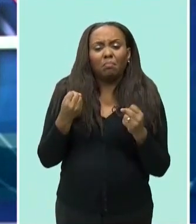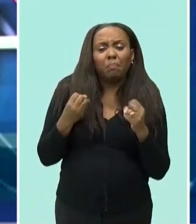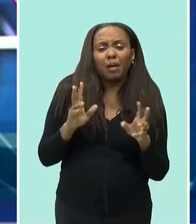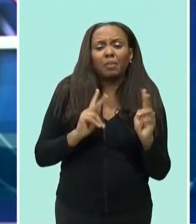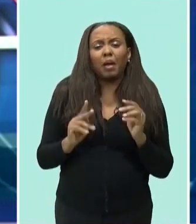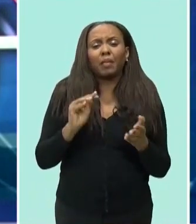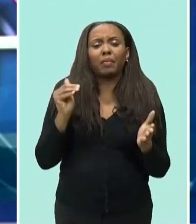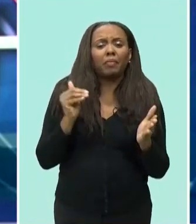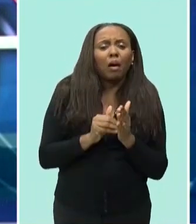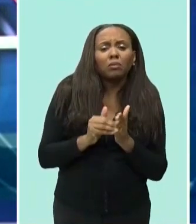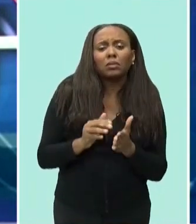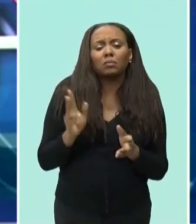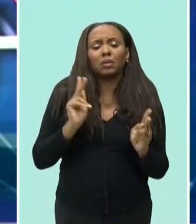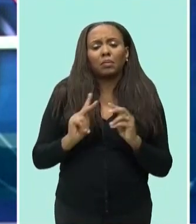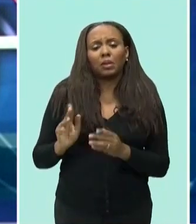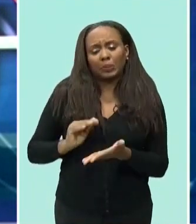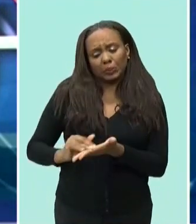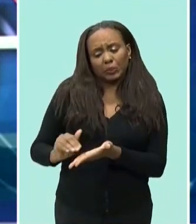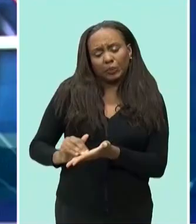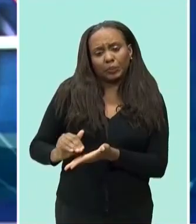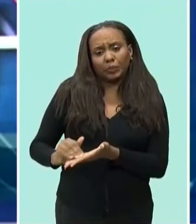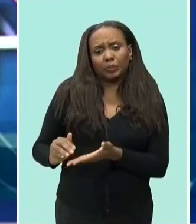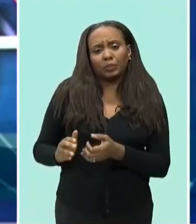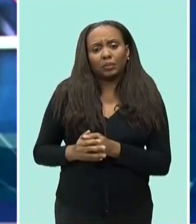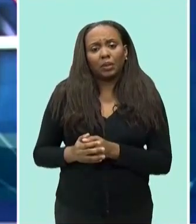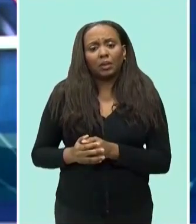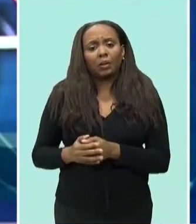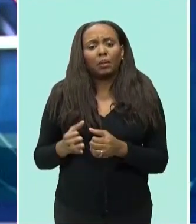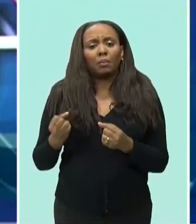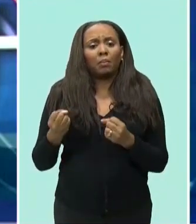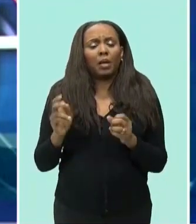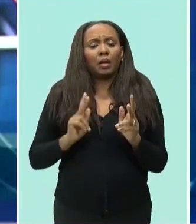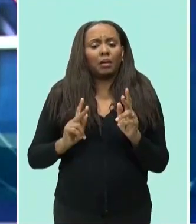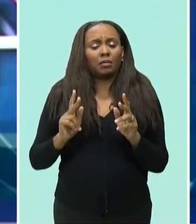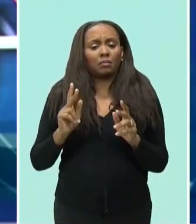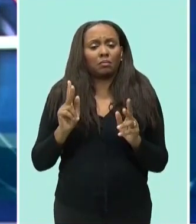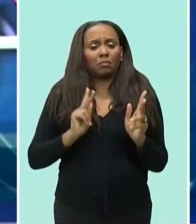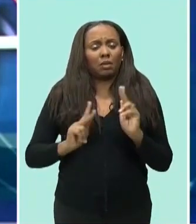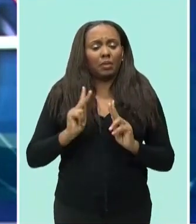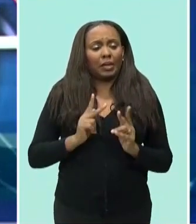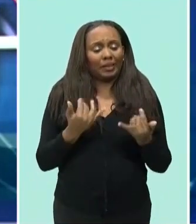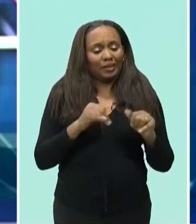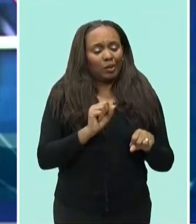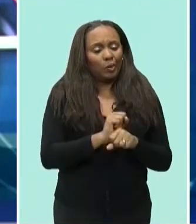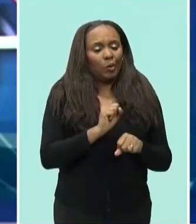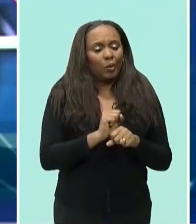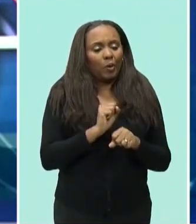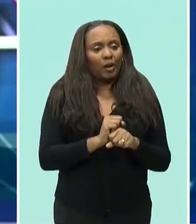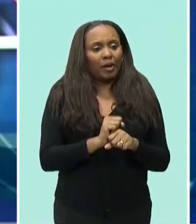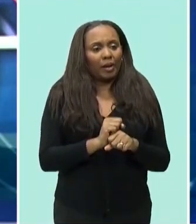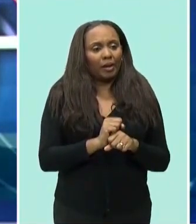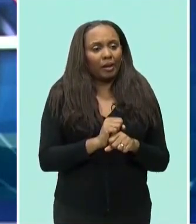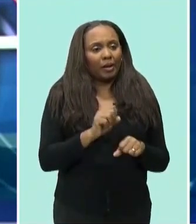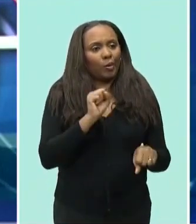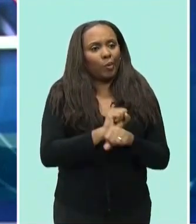of government workers. He says many are now performing several additional functions without the adequate